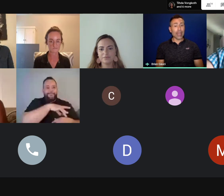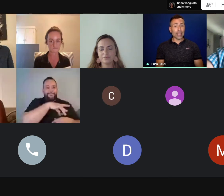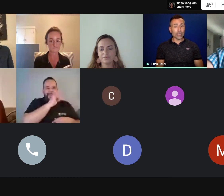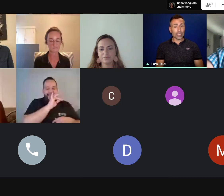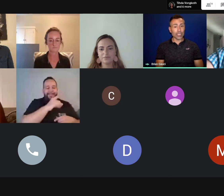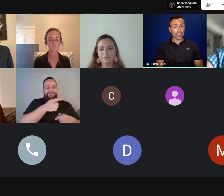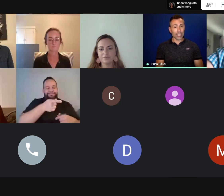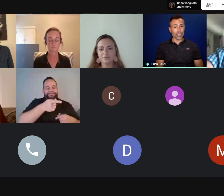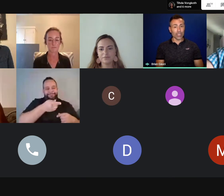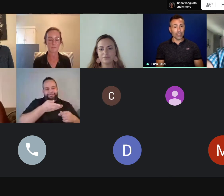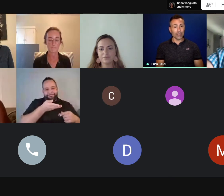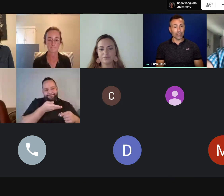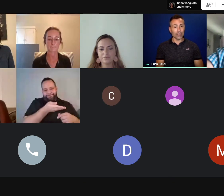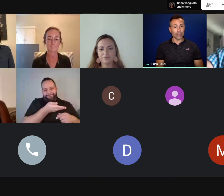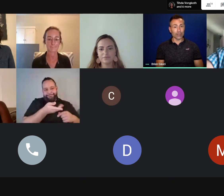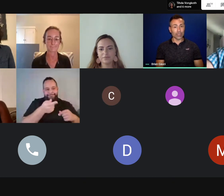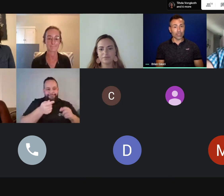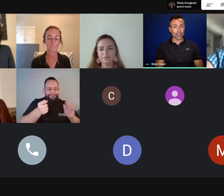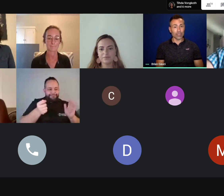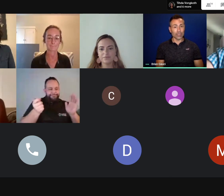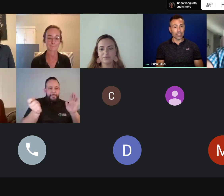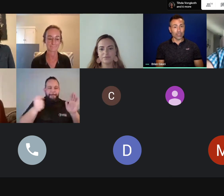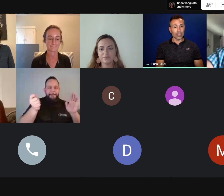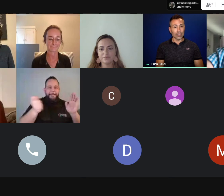So my aunt entered into the kitchen,